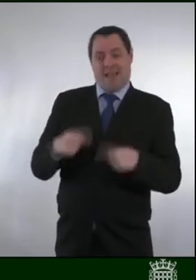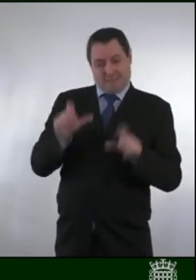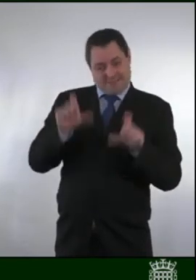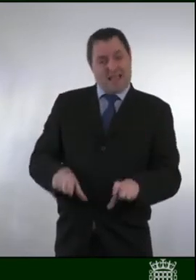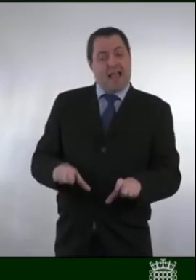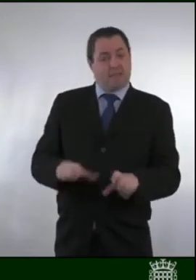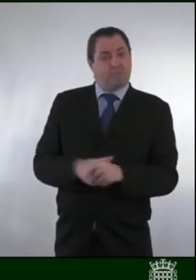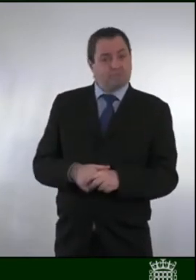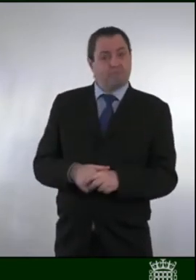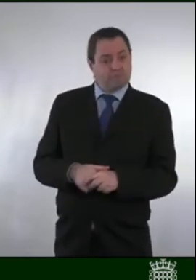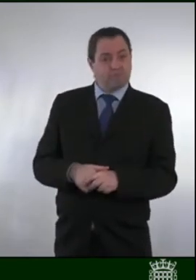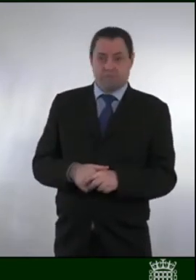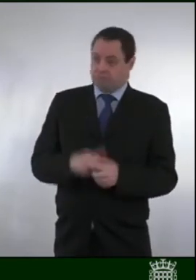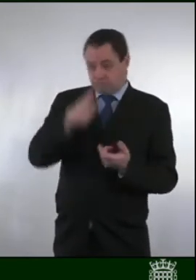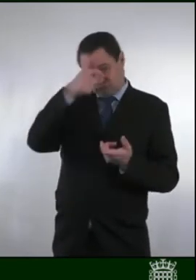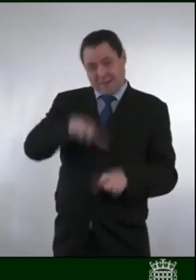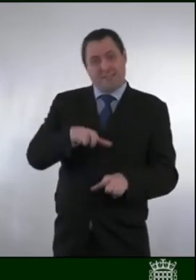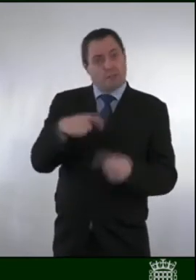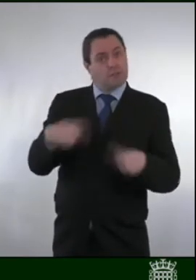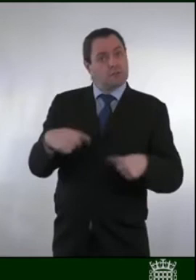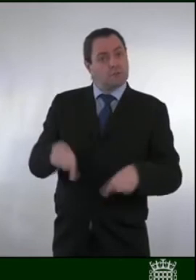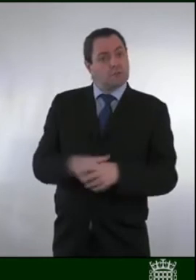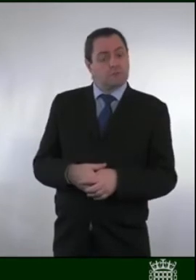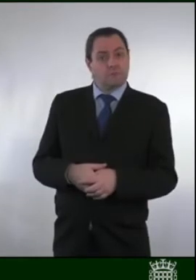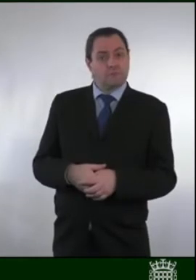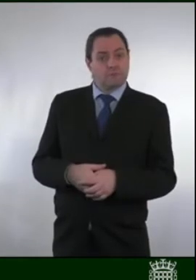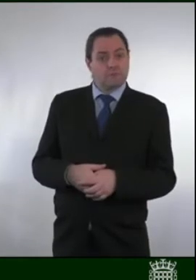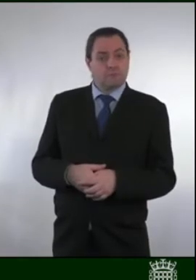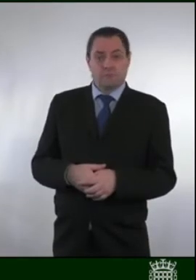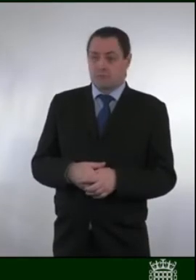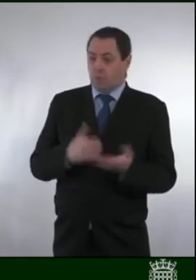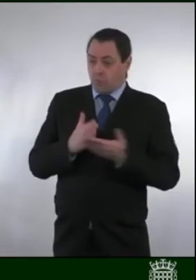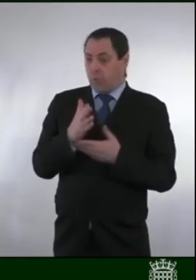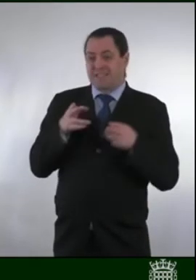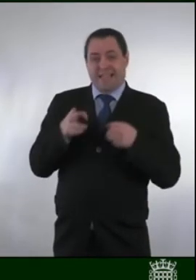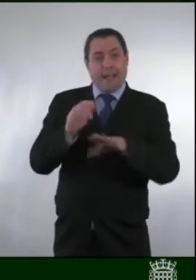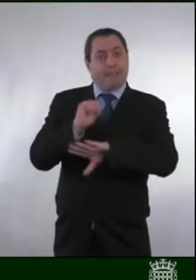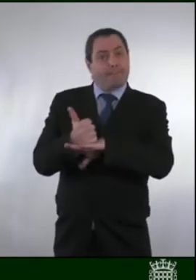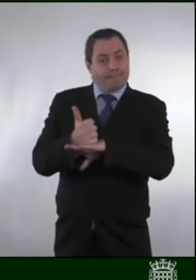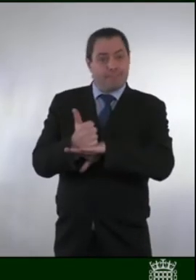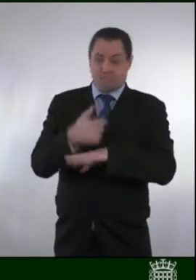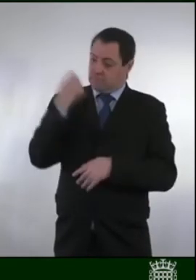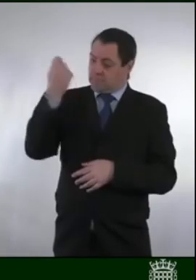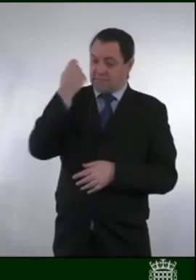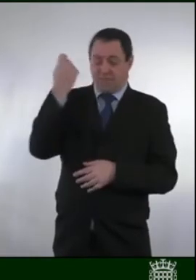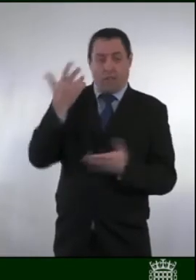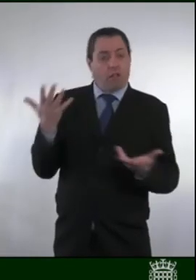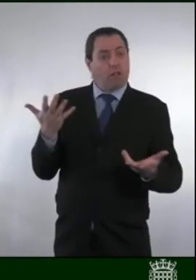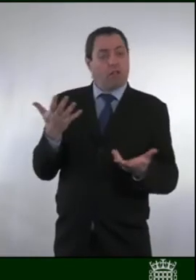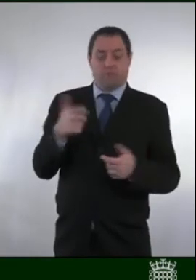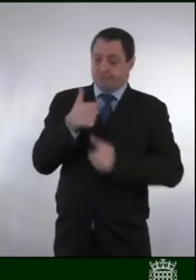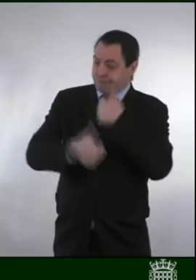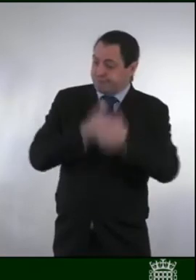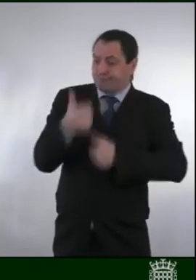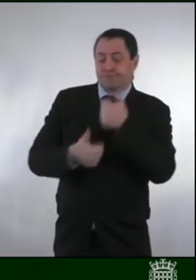applied and been given residence, Mr. Speaker, thanks to the scheme that we've instituted. And it's a great success. We pay tribute to